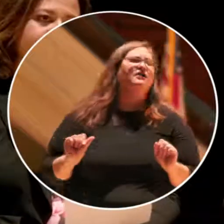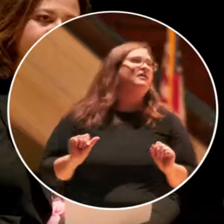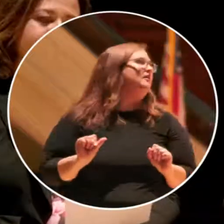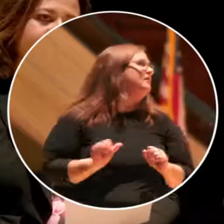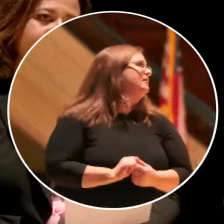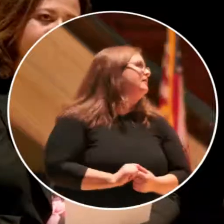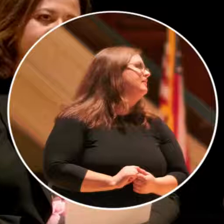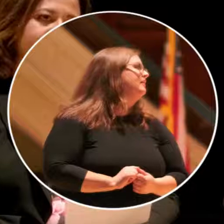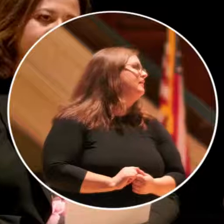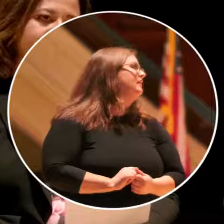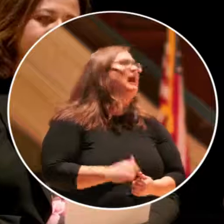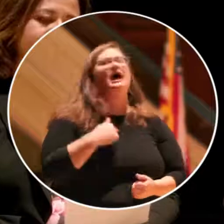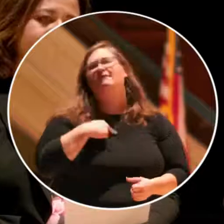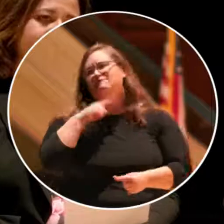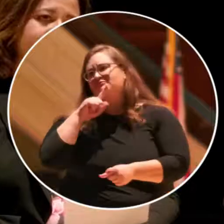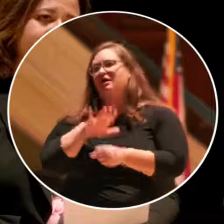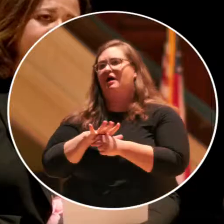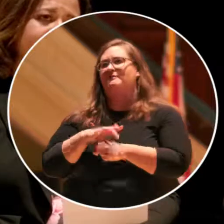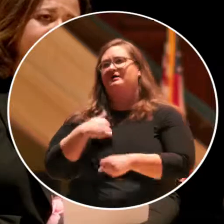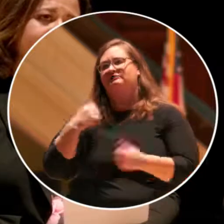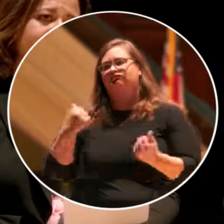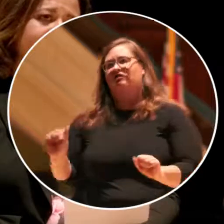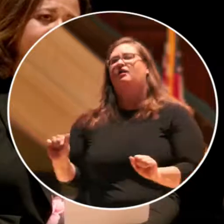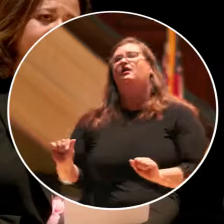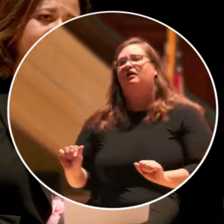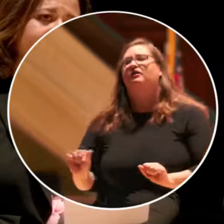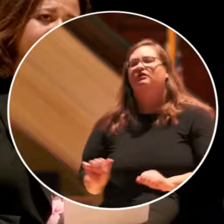I promise I do.